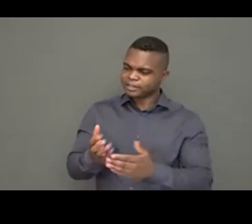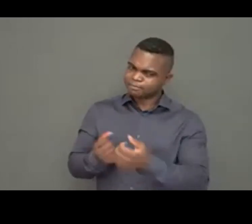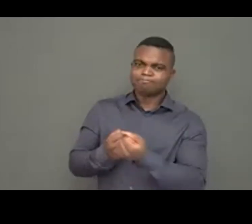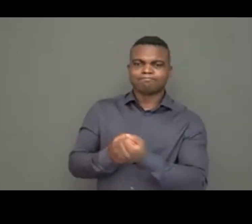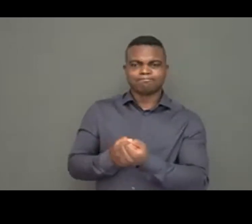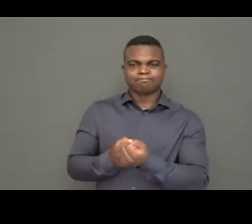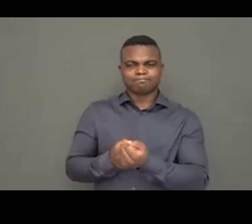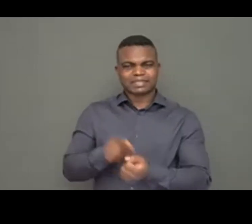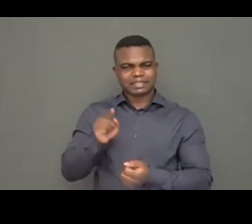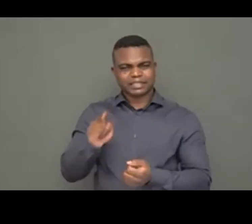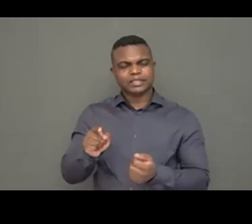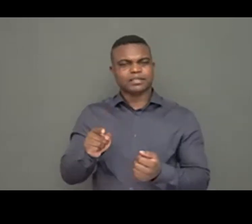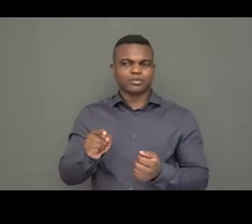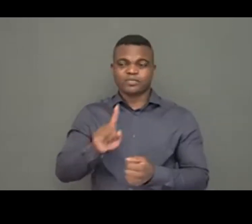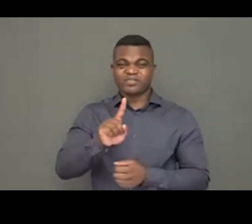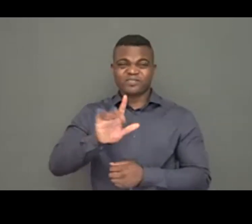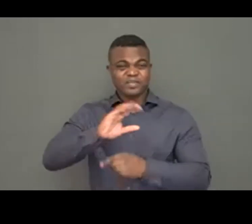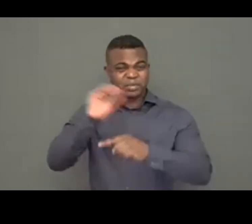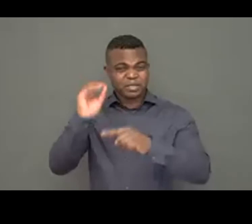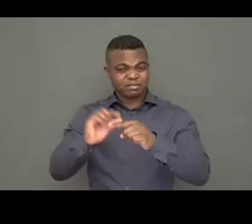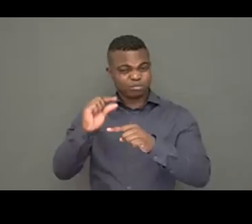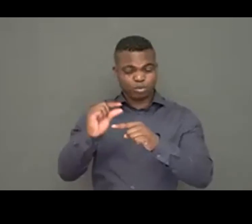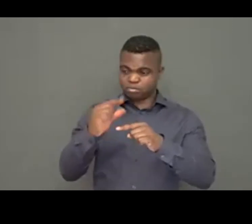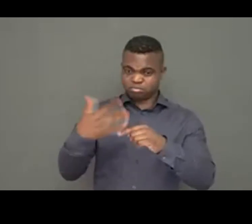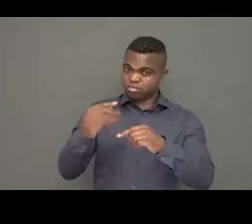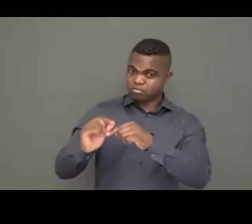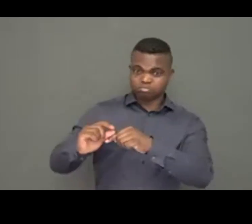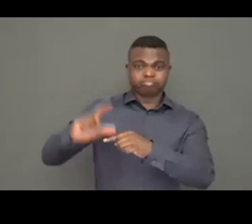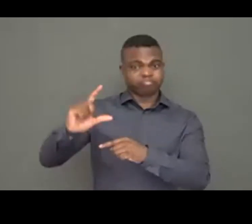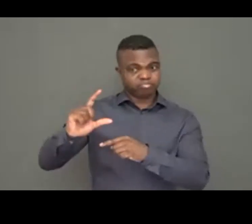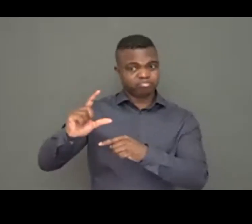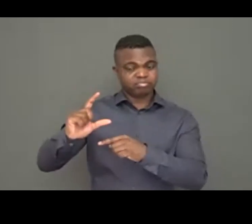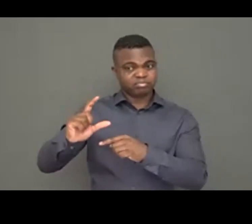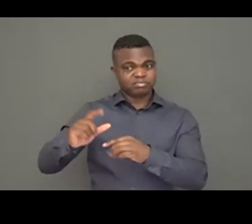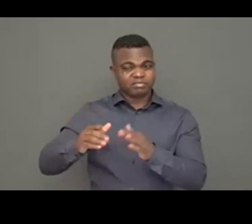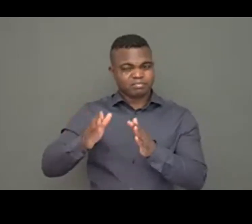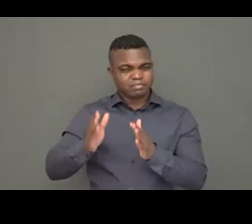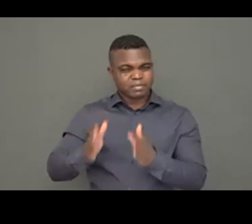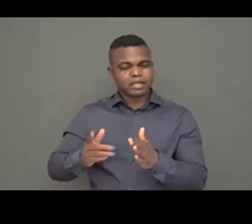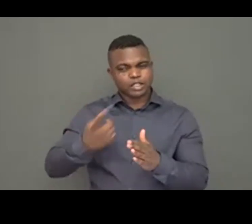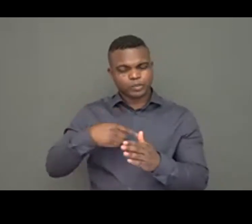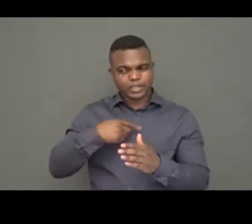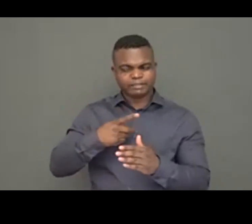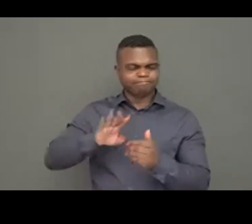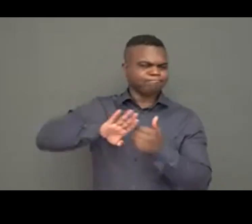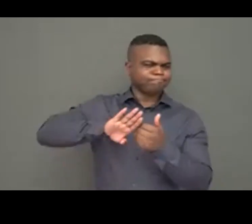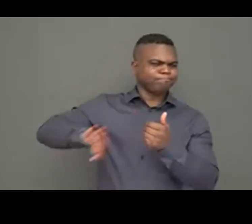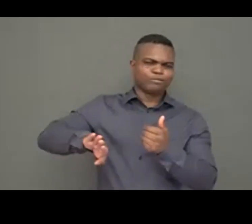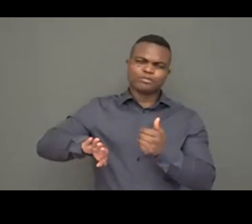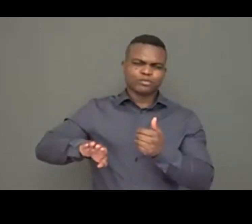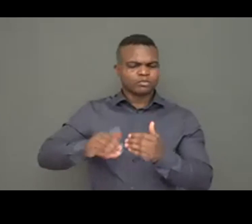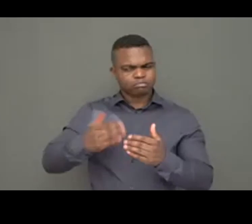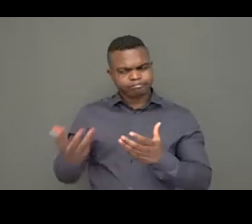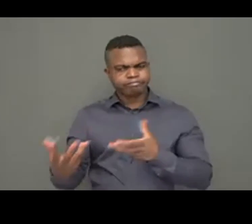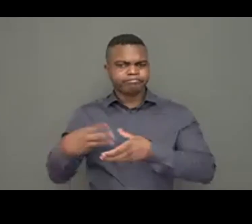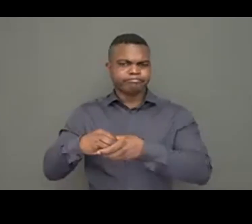fail to ignore that. So I thank you all for listening, and I hope you'll join us later for the next